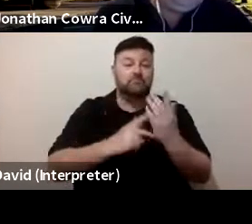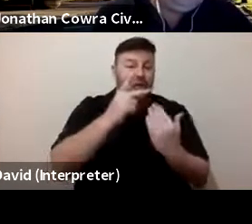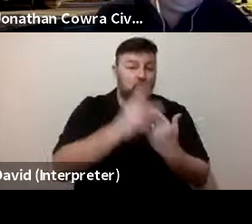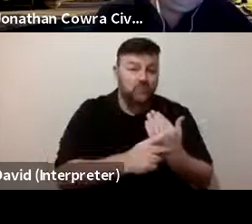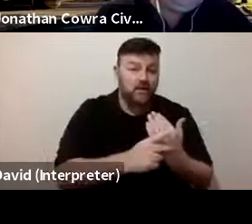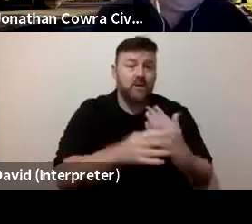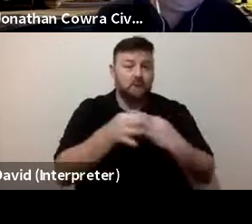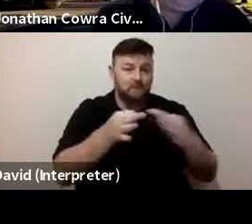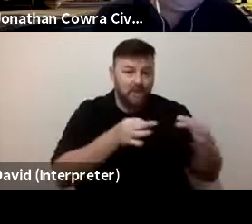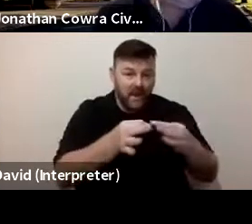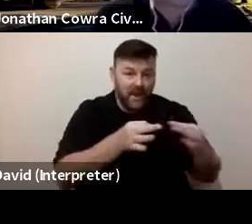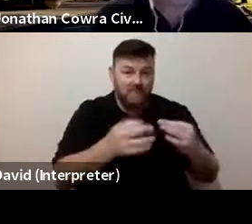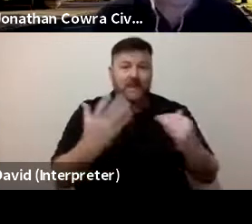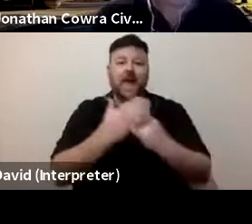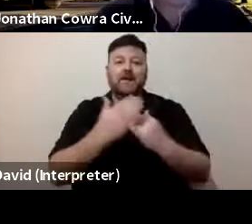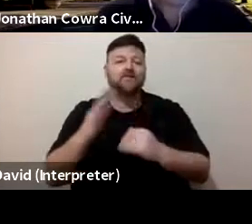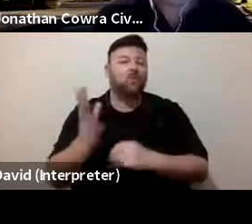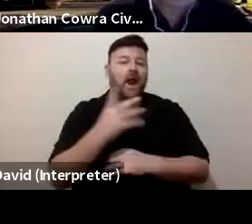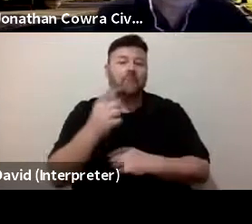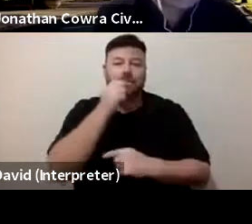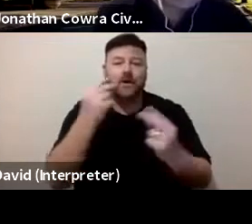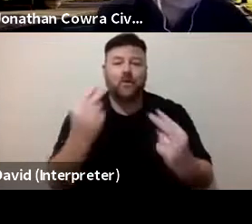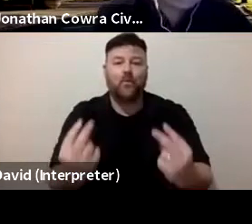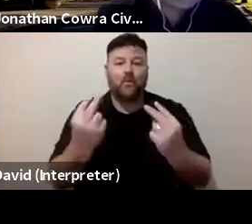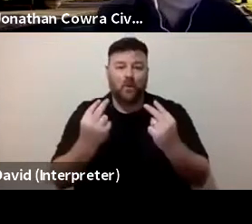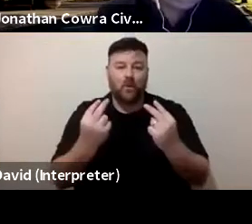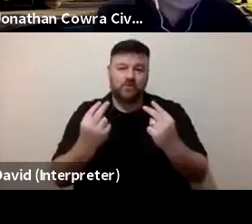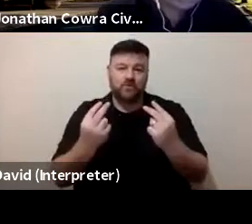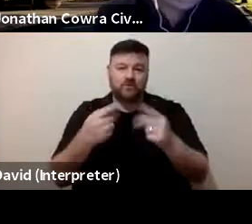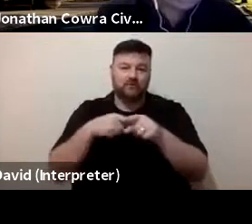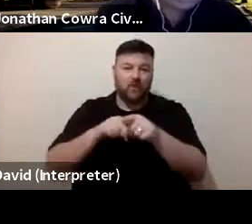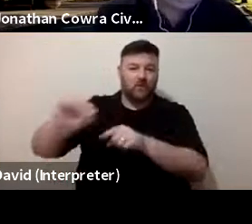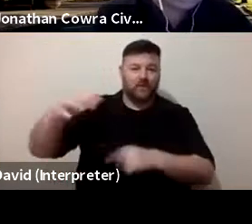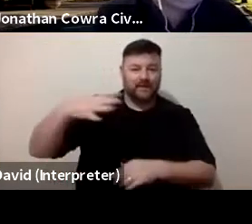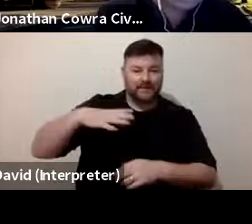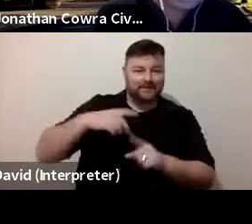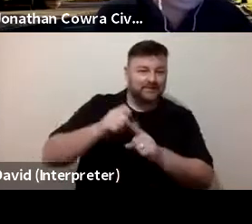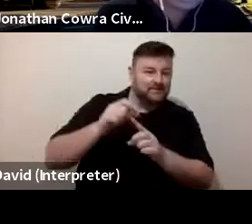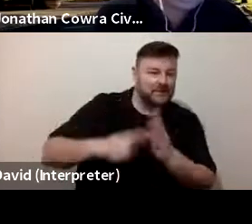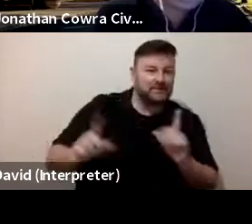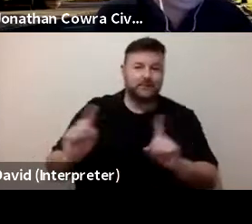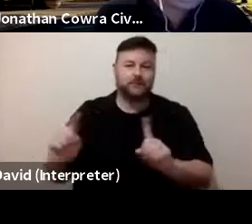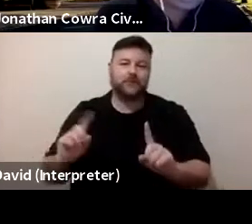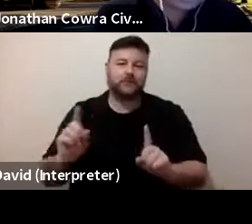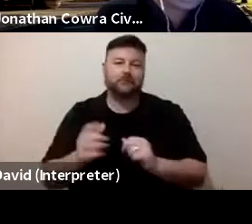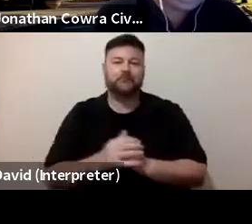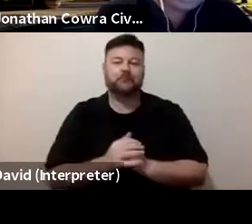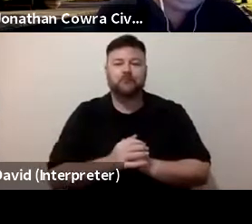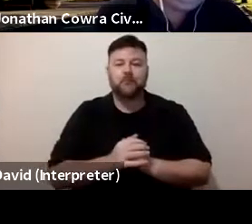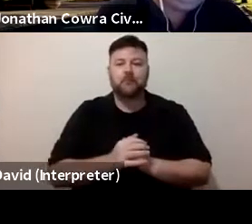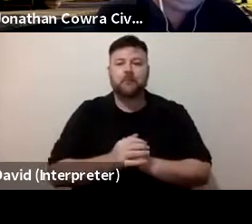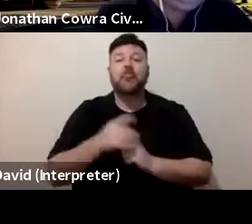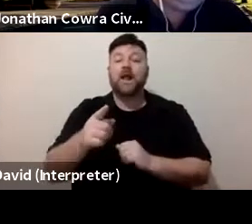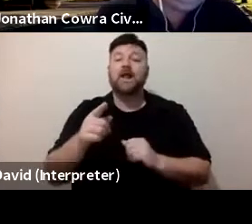that accessibility for everyone to be watching dependent on their needs and requirements. And also we're